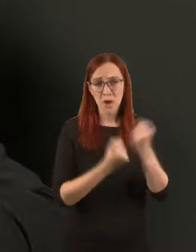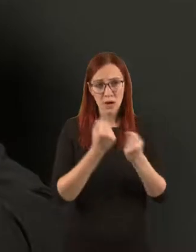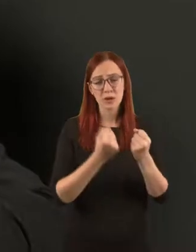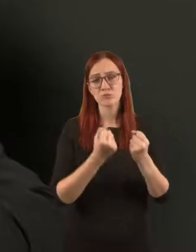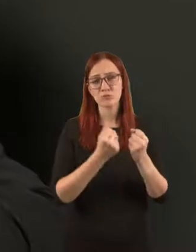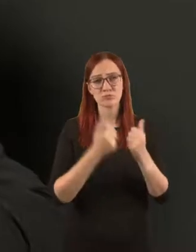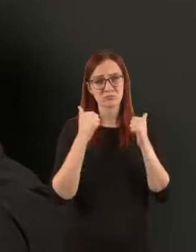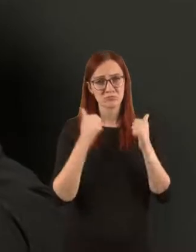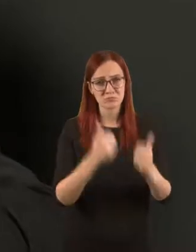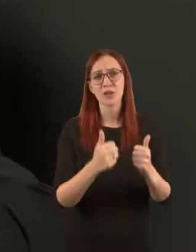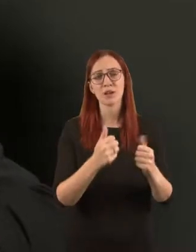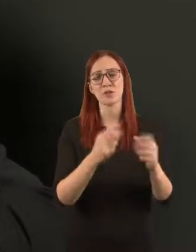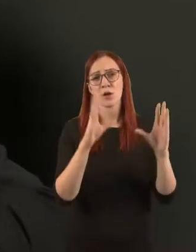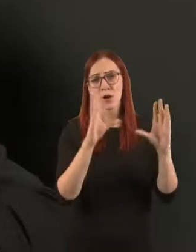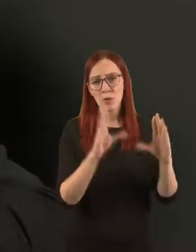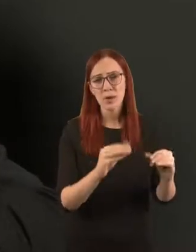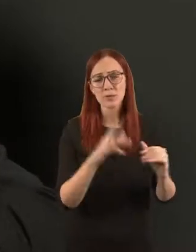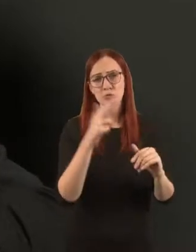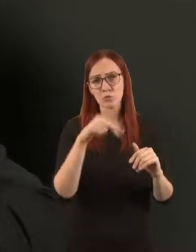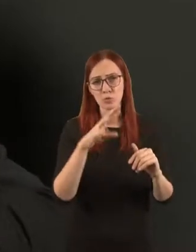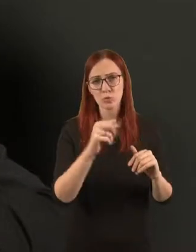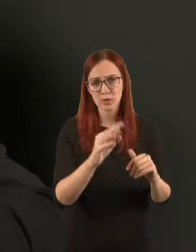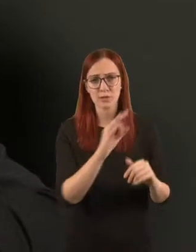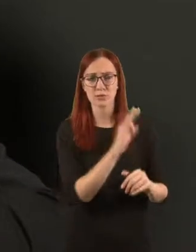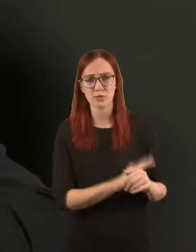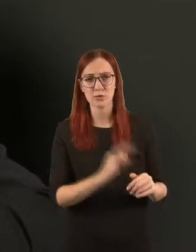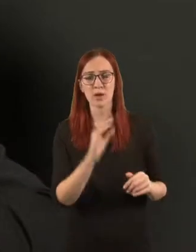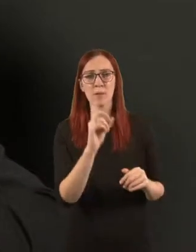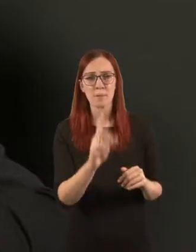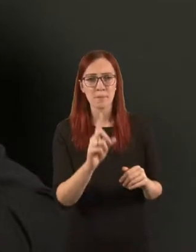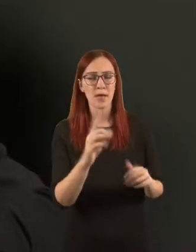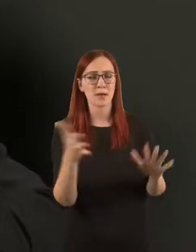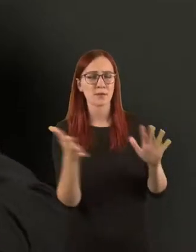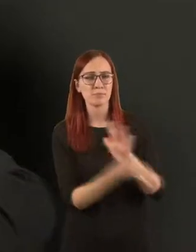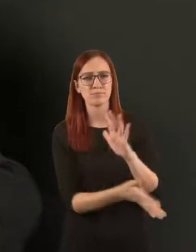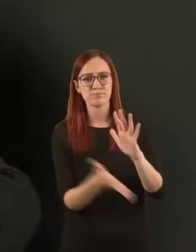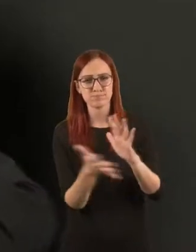release very dangerous pollutants. So